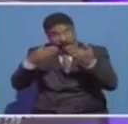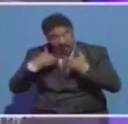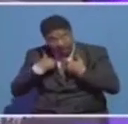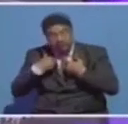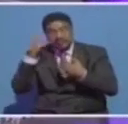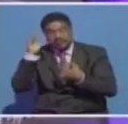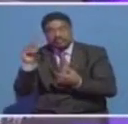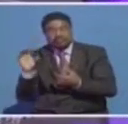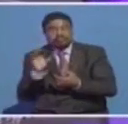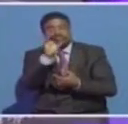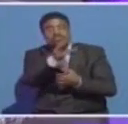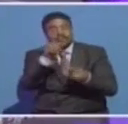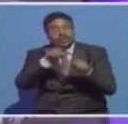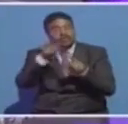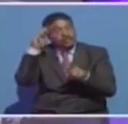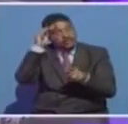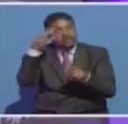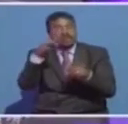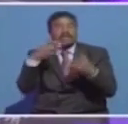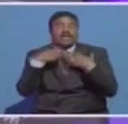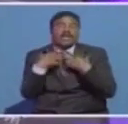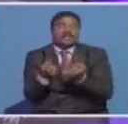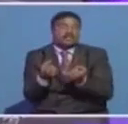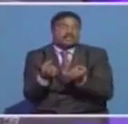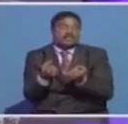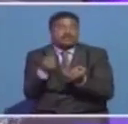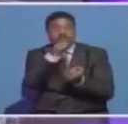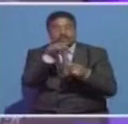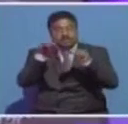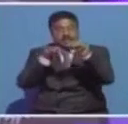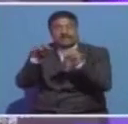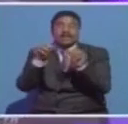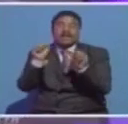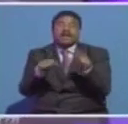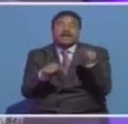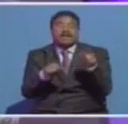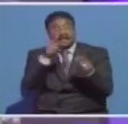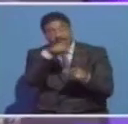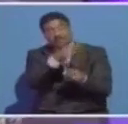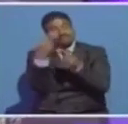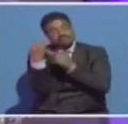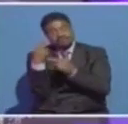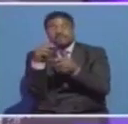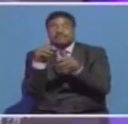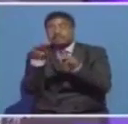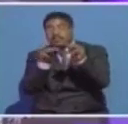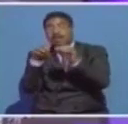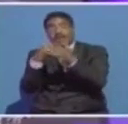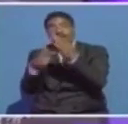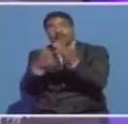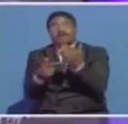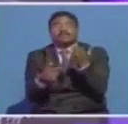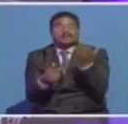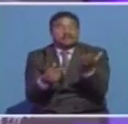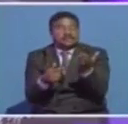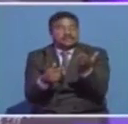Ministry of Health, who best do the distribution because they know where what should go. And they are the ones who become accountable